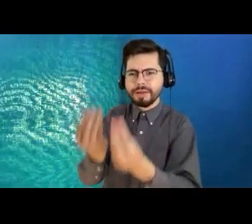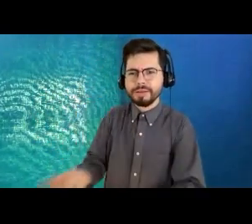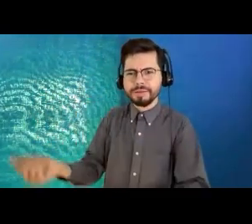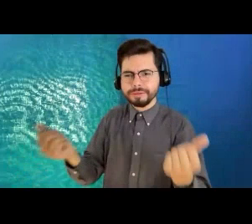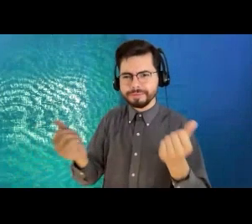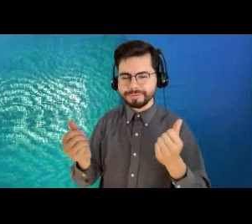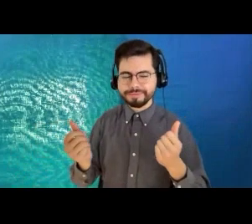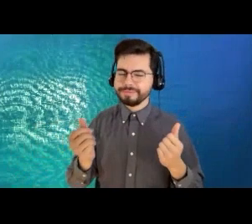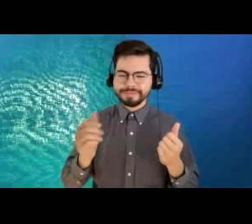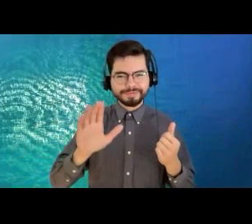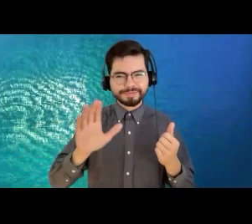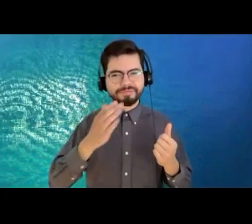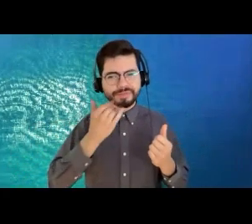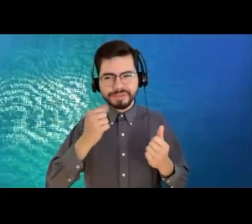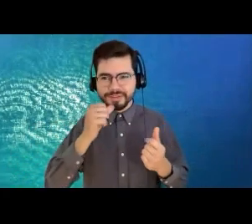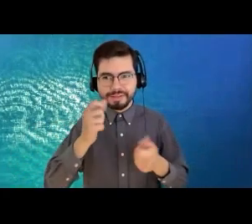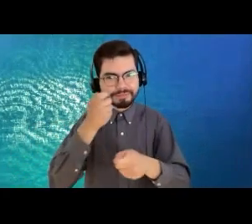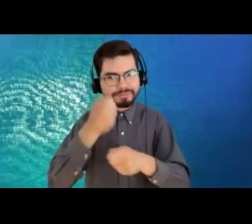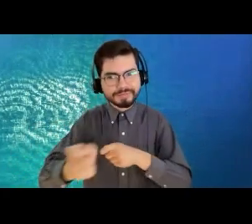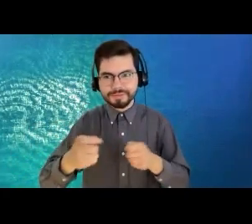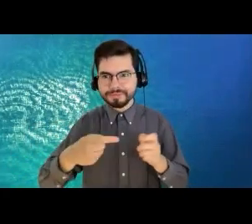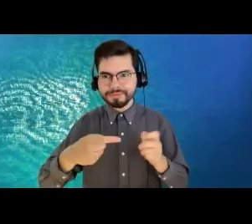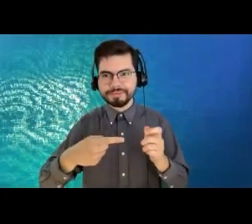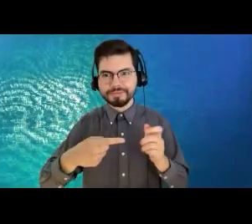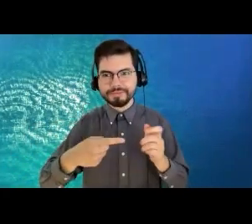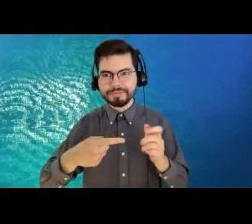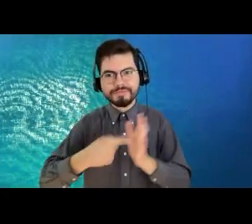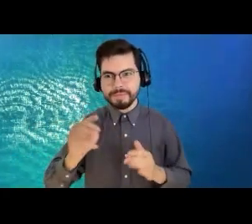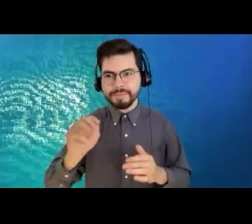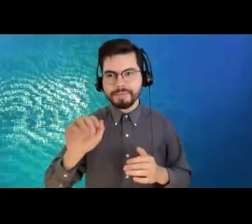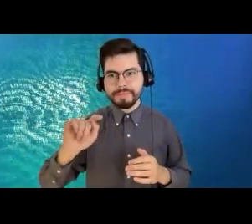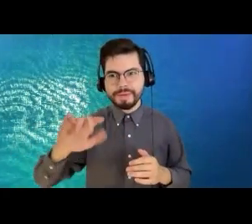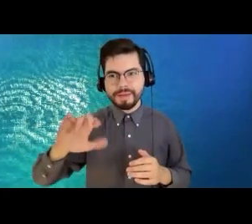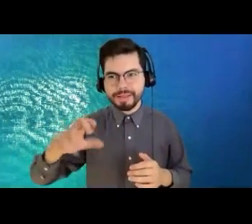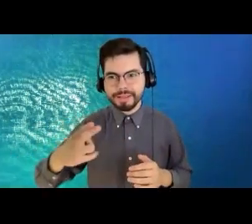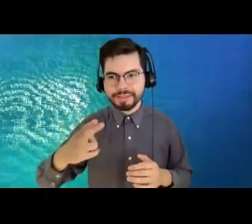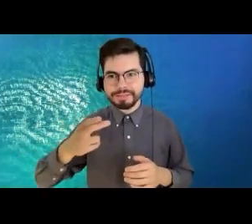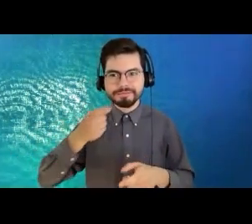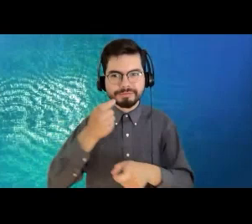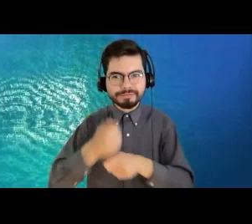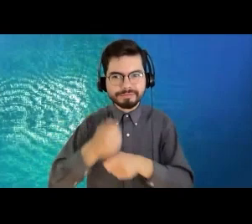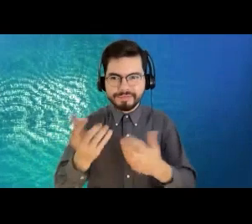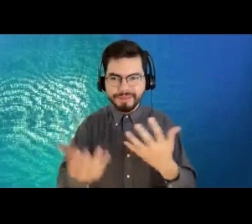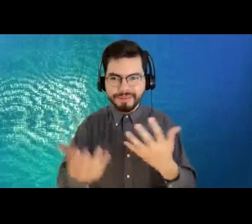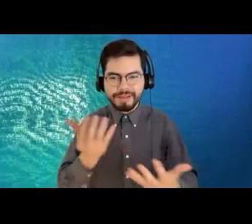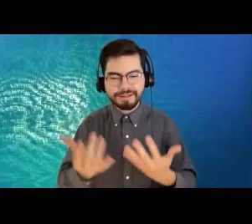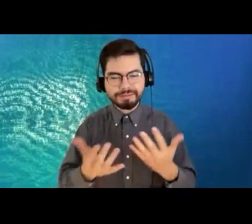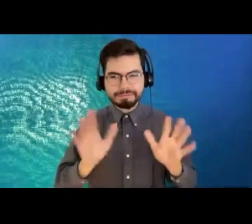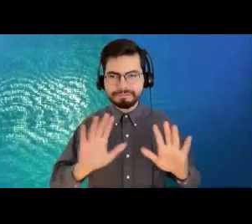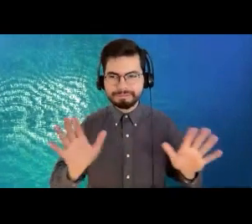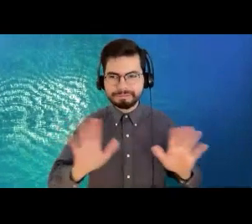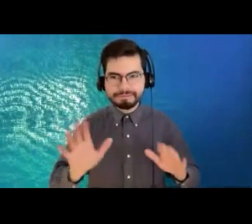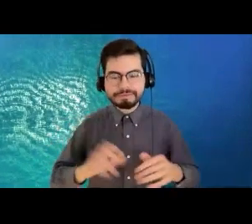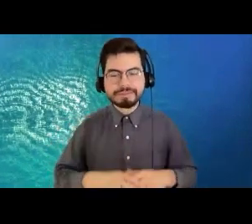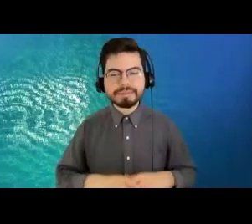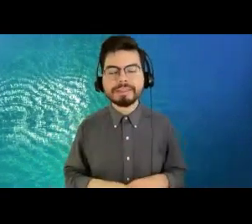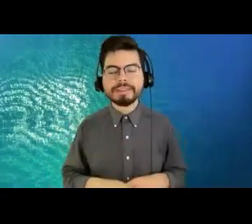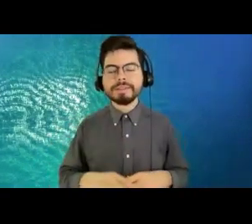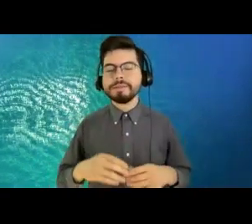So each of you I know has your own story about why you're here and how you got here,